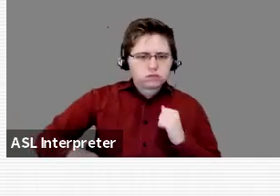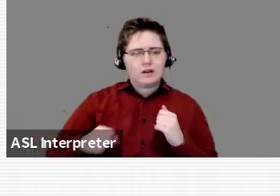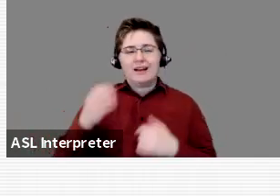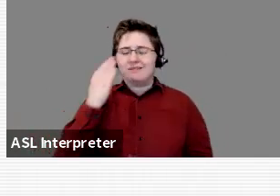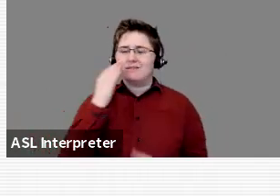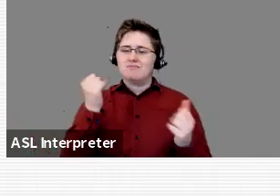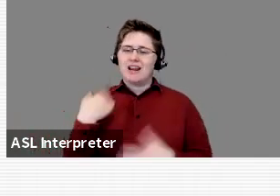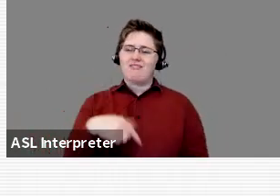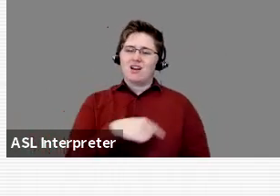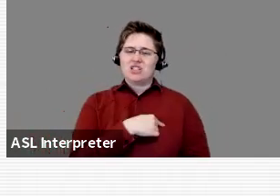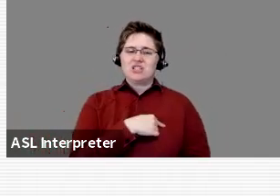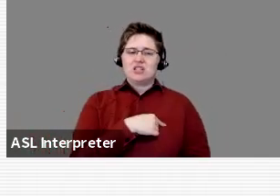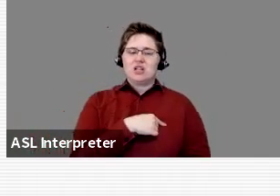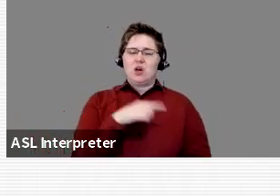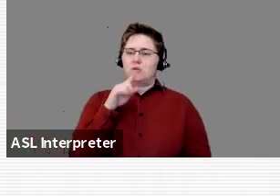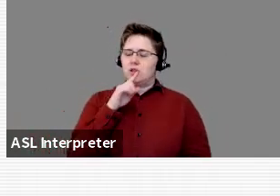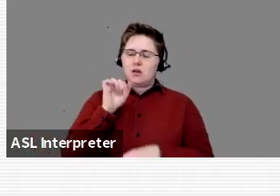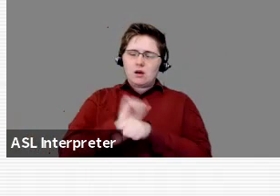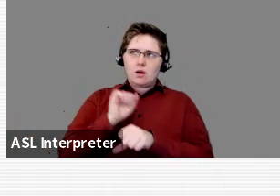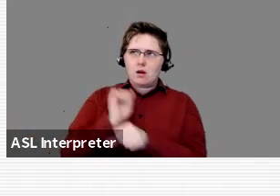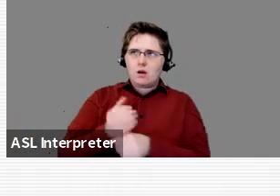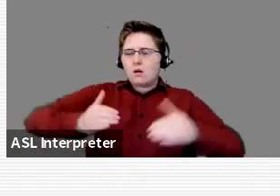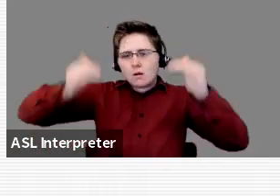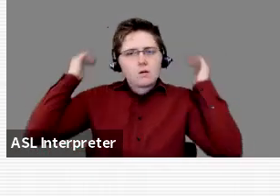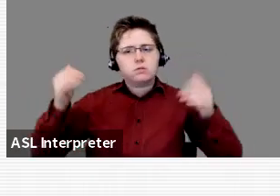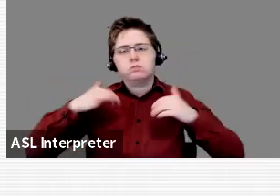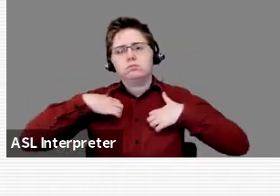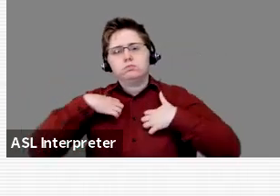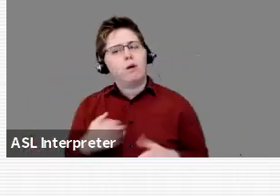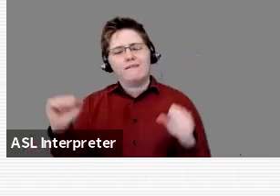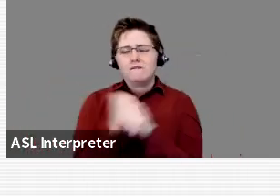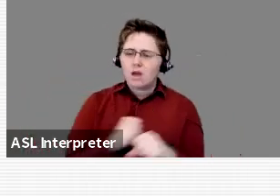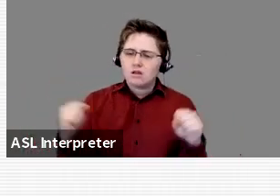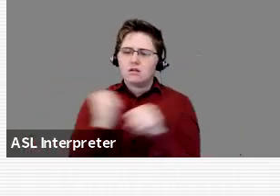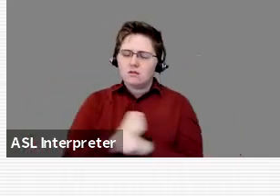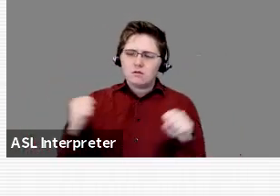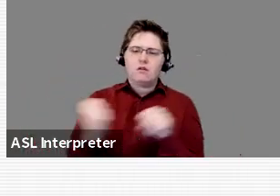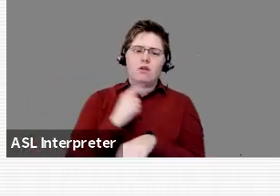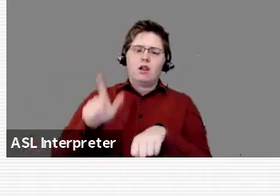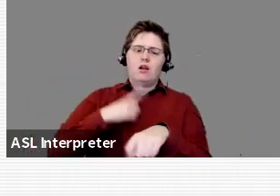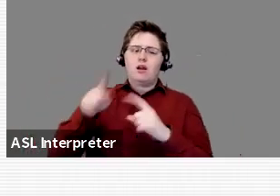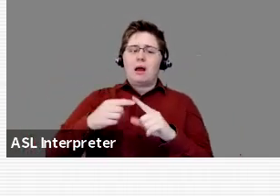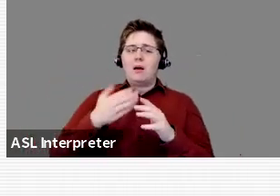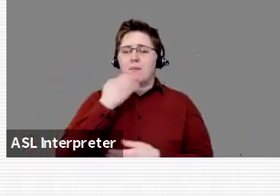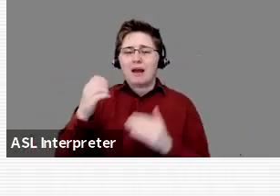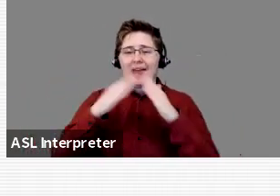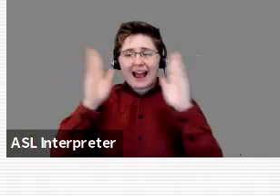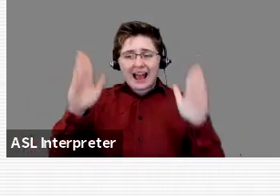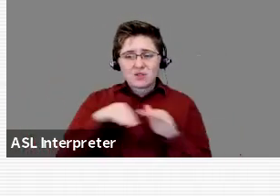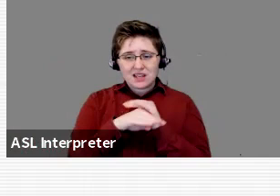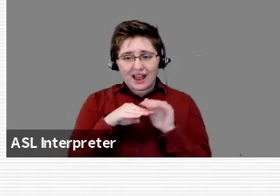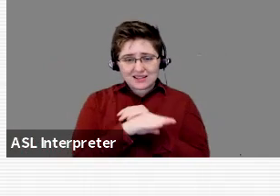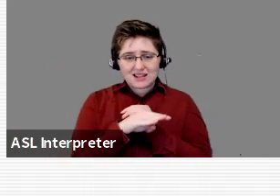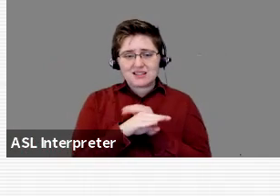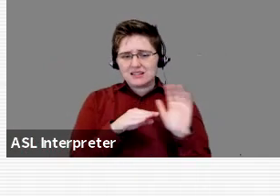are so spread thin and exhausted and have been fighting so long about better housing access.